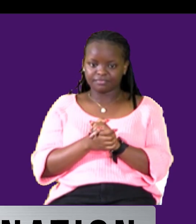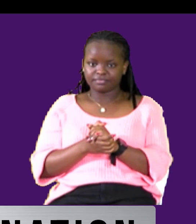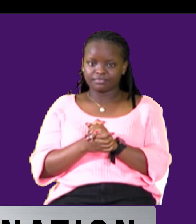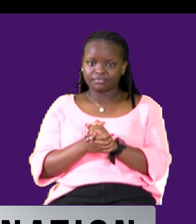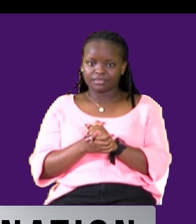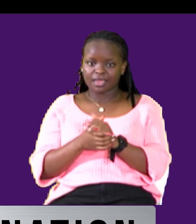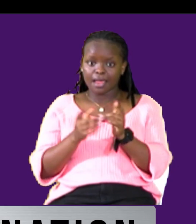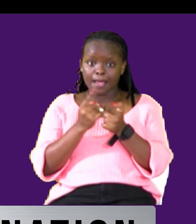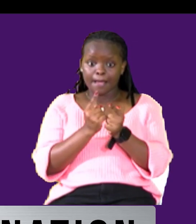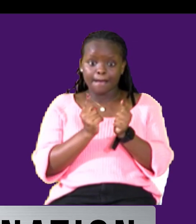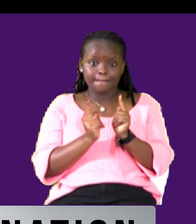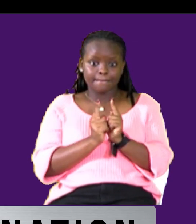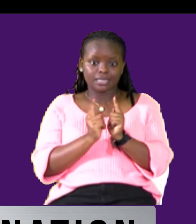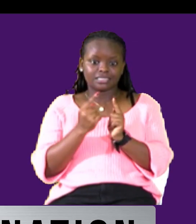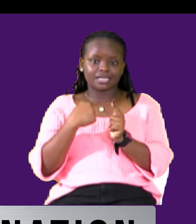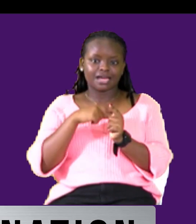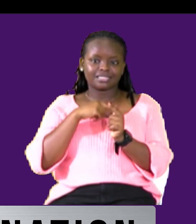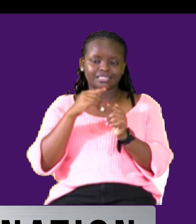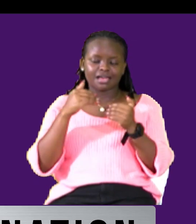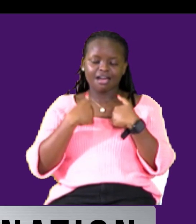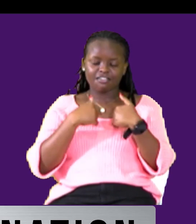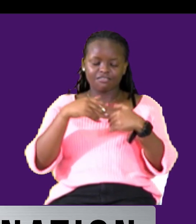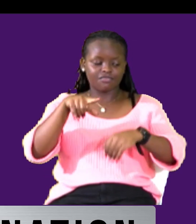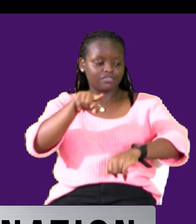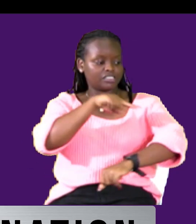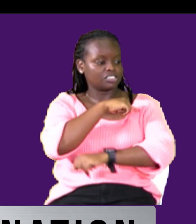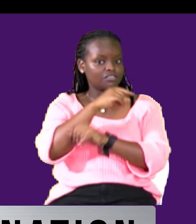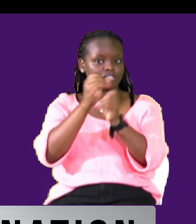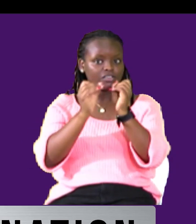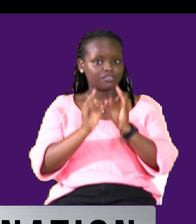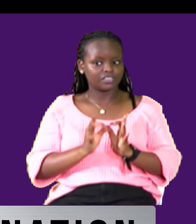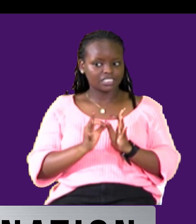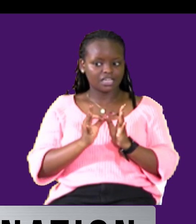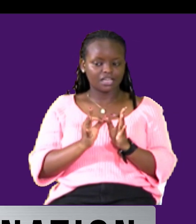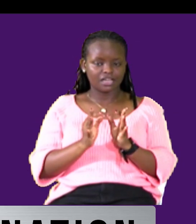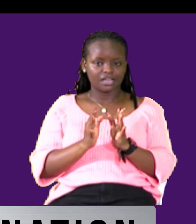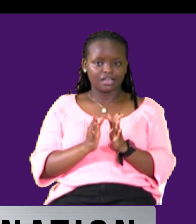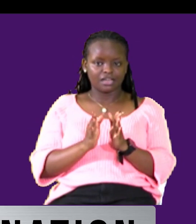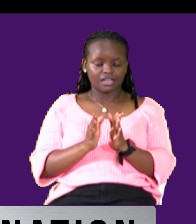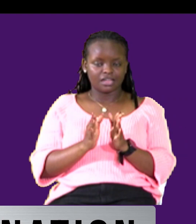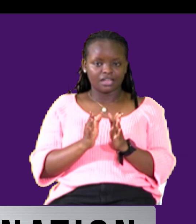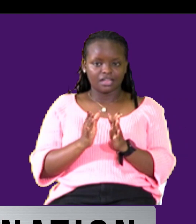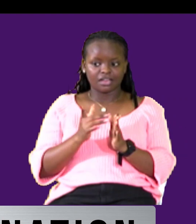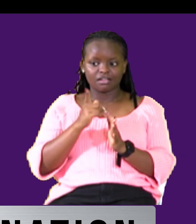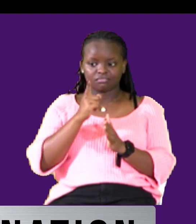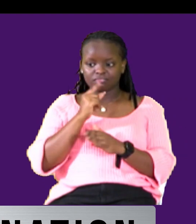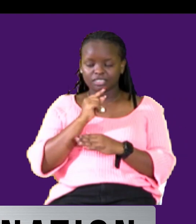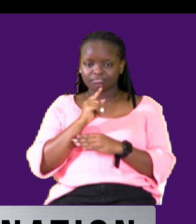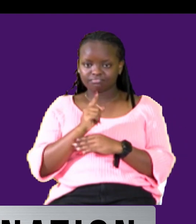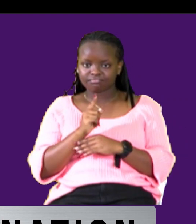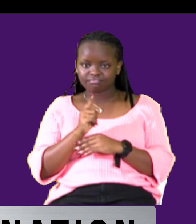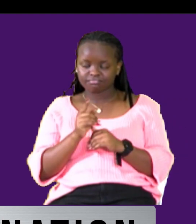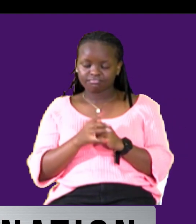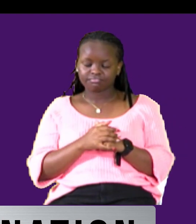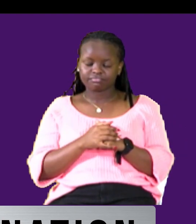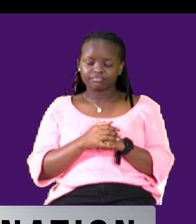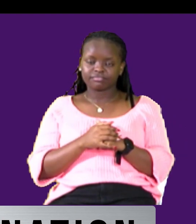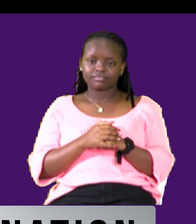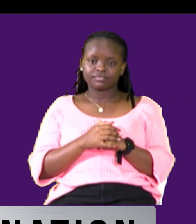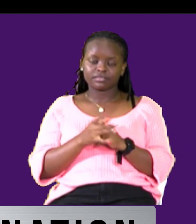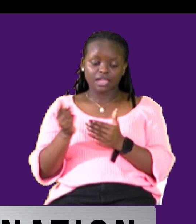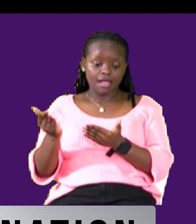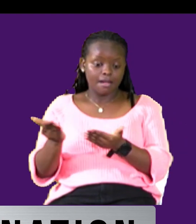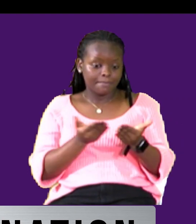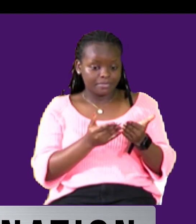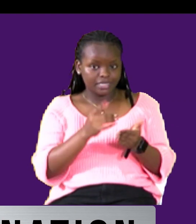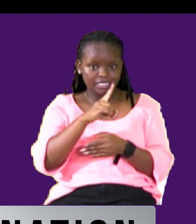We'll be having the chief officer, Zippy. Yeah. You know Dr. Zipora, right? Yes. Yeah. We'll be bringing